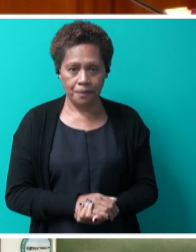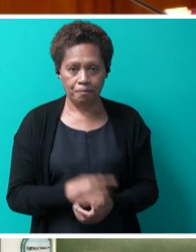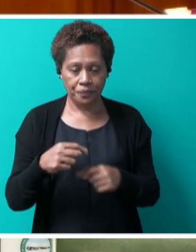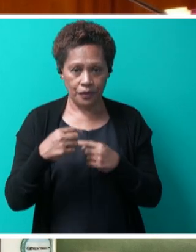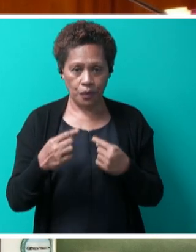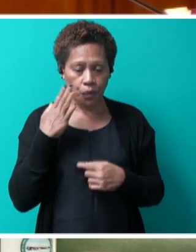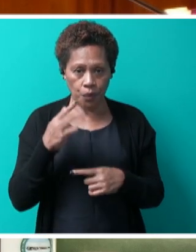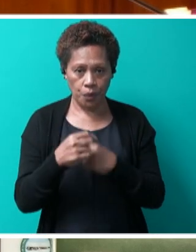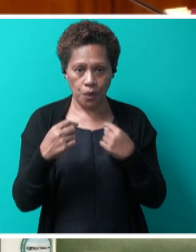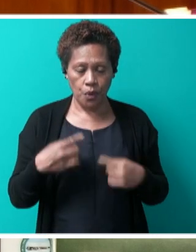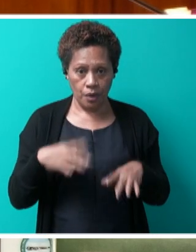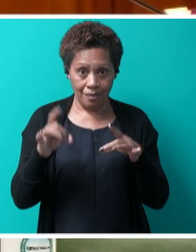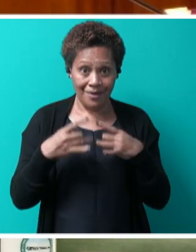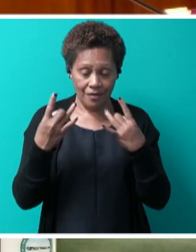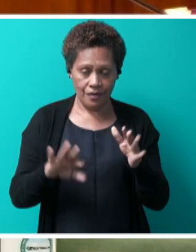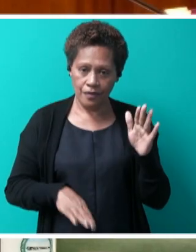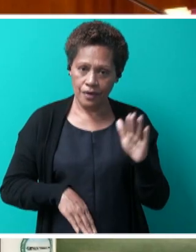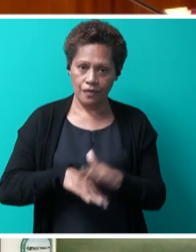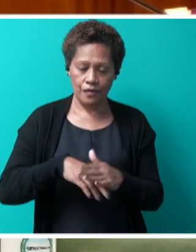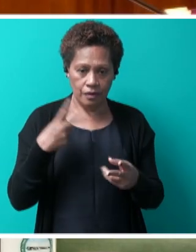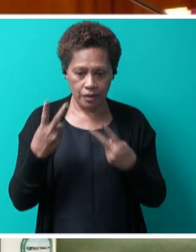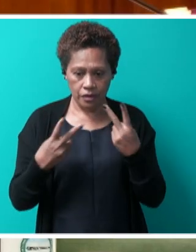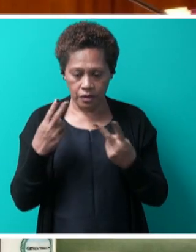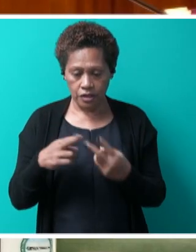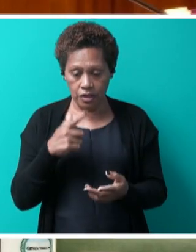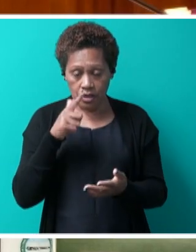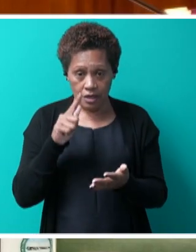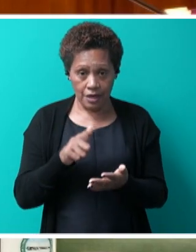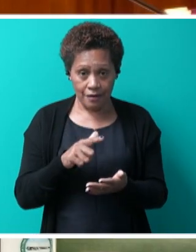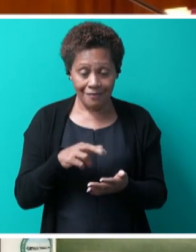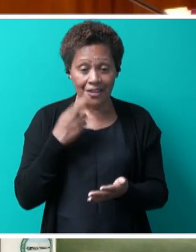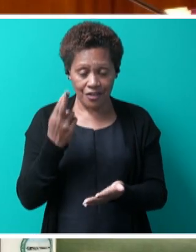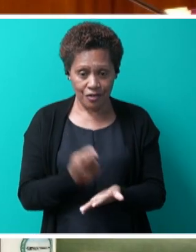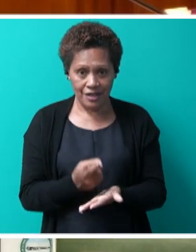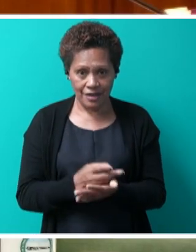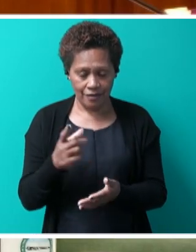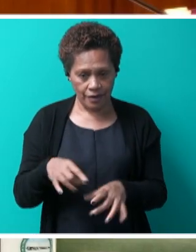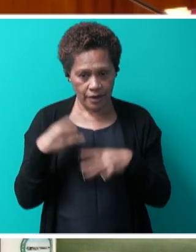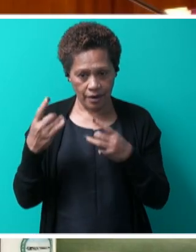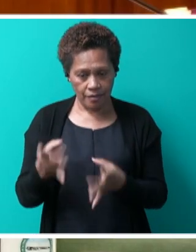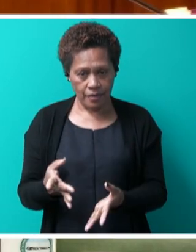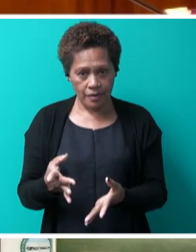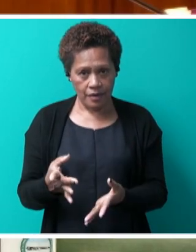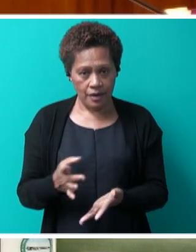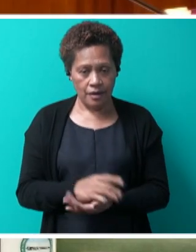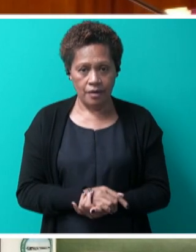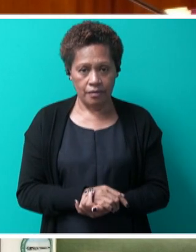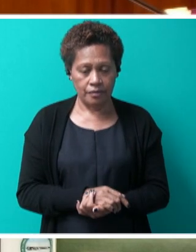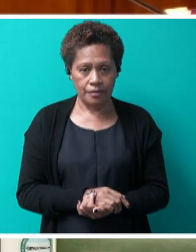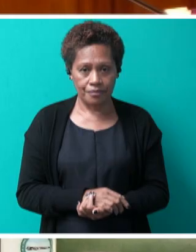follow-up visits, the reality remains that these services are already available within close proximity. But